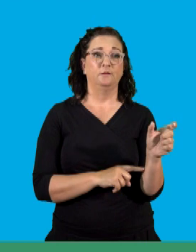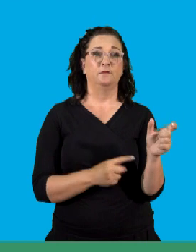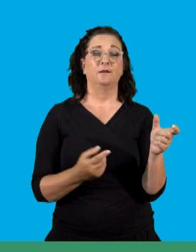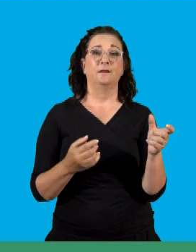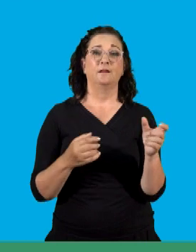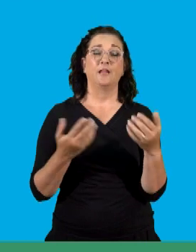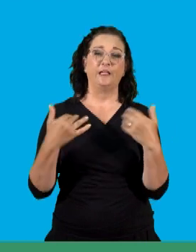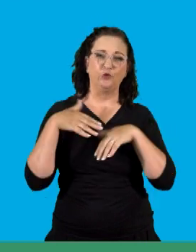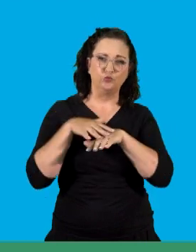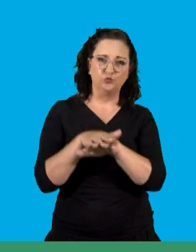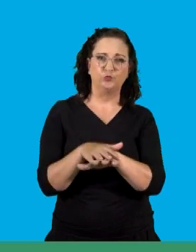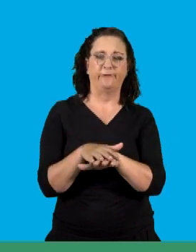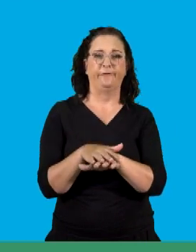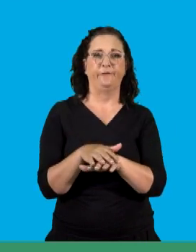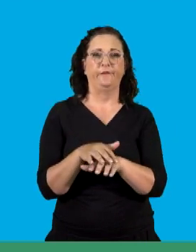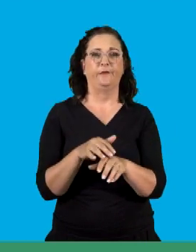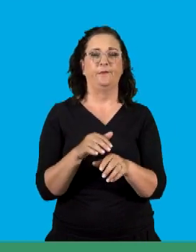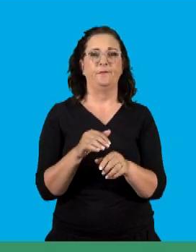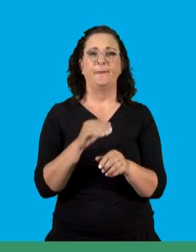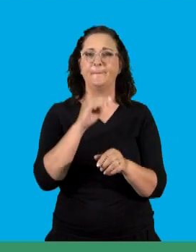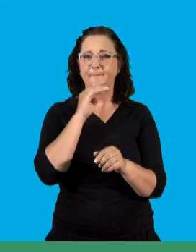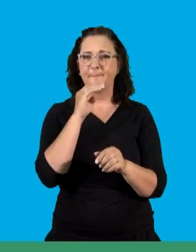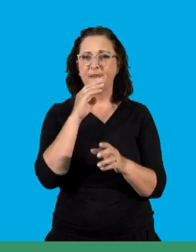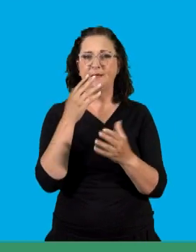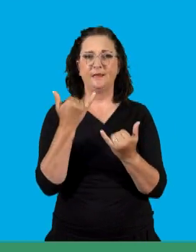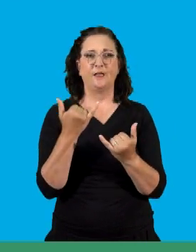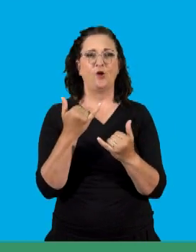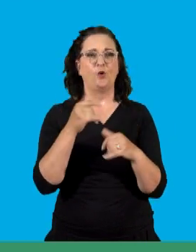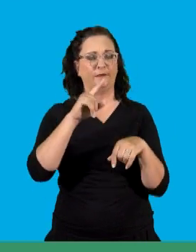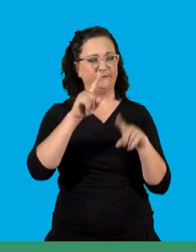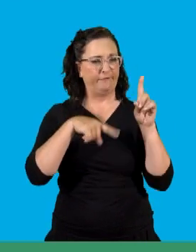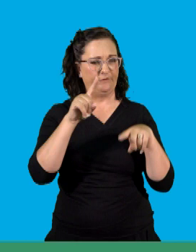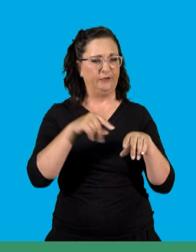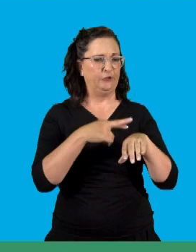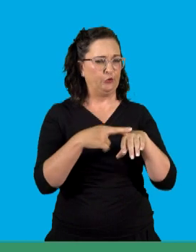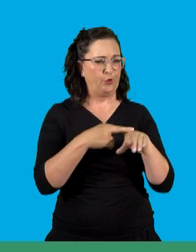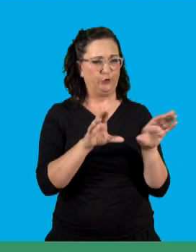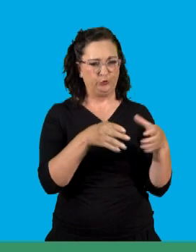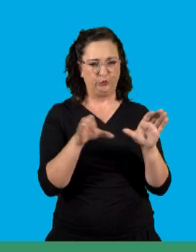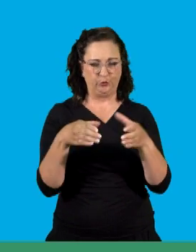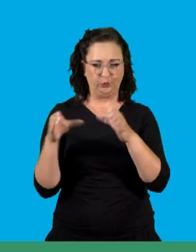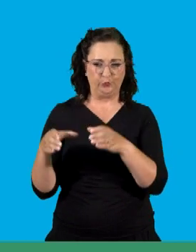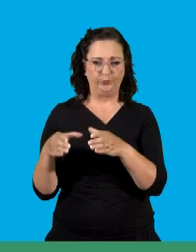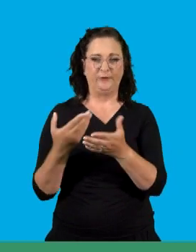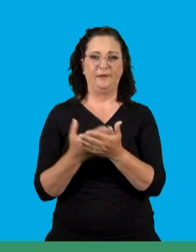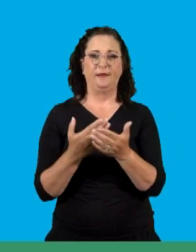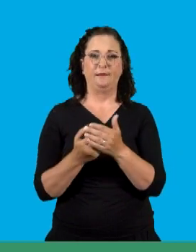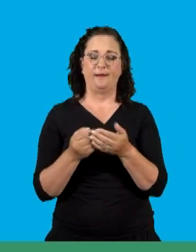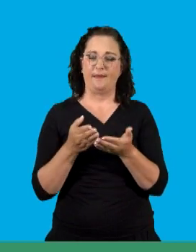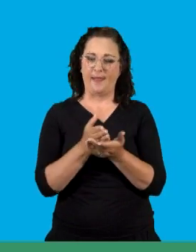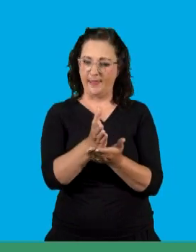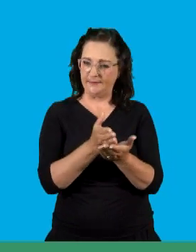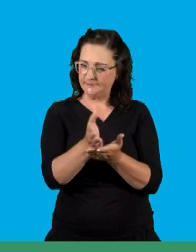in this lesson was inclusivity, meaning all designated race groups should have access to the